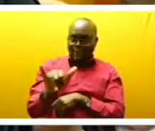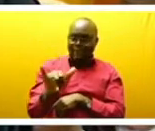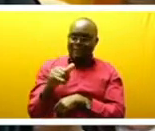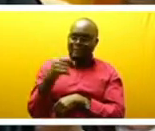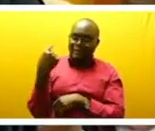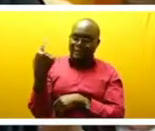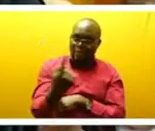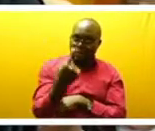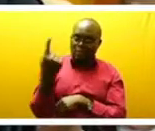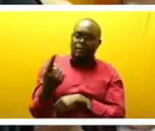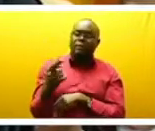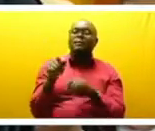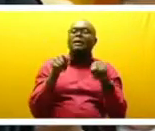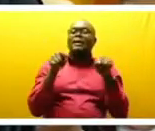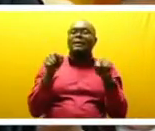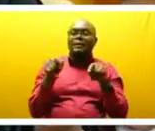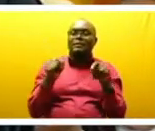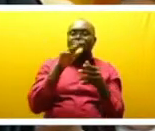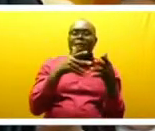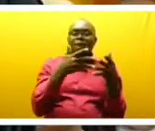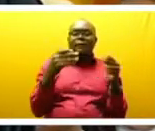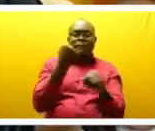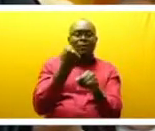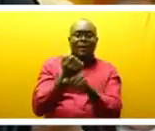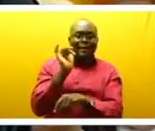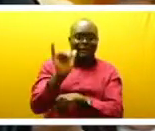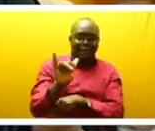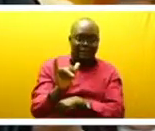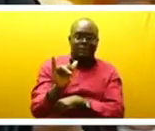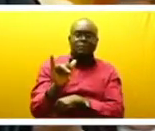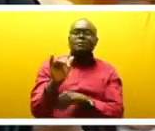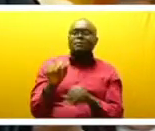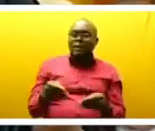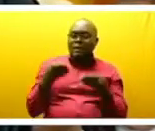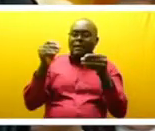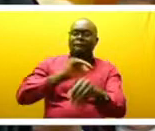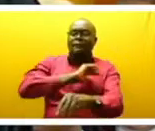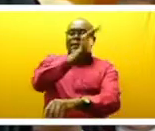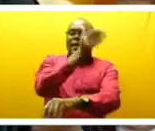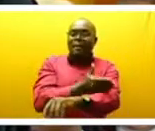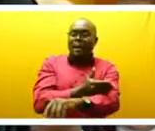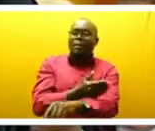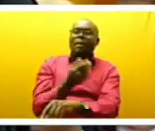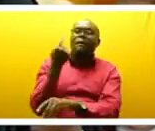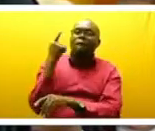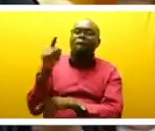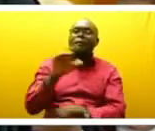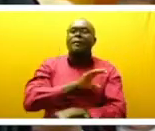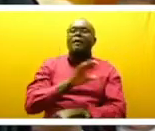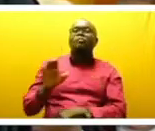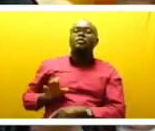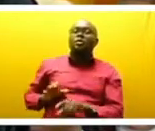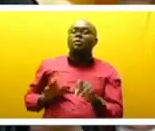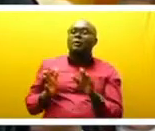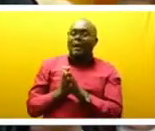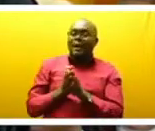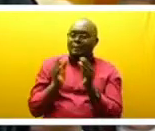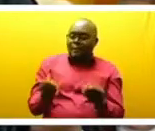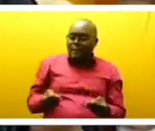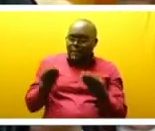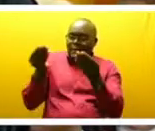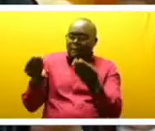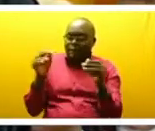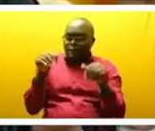only regulatory framework which confers those powers which have been reserved for the Commission and grants them to